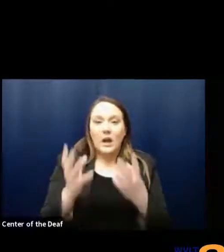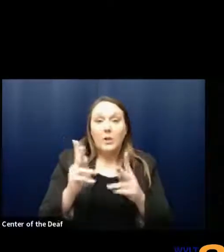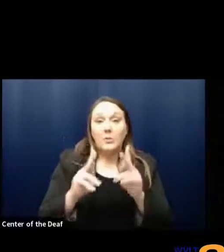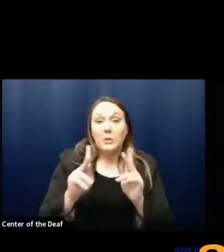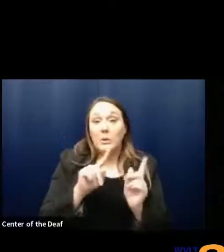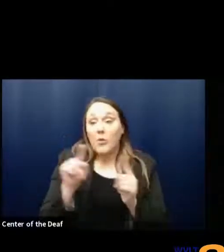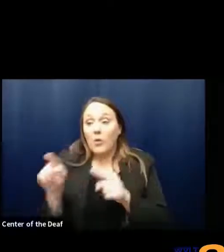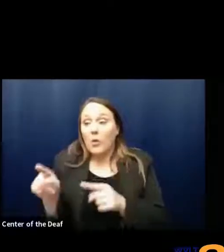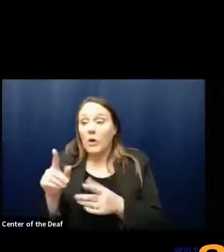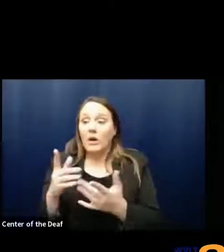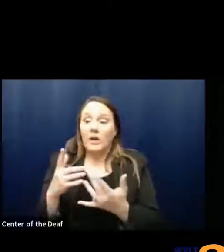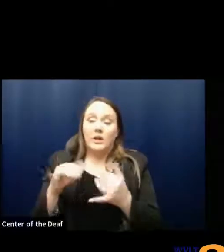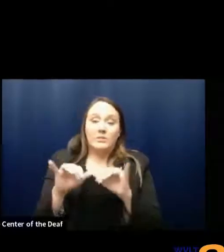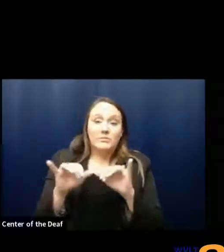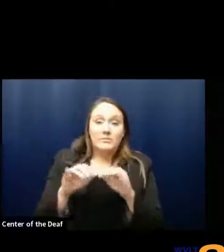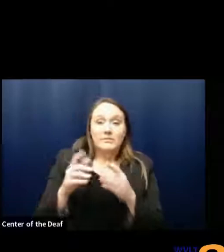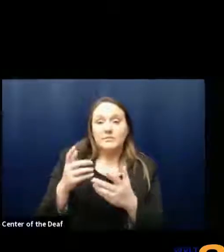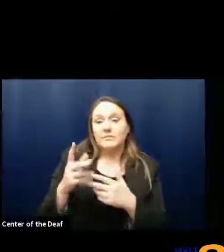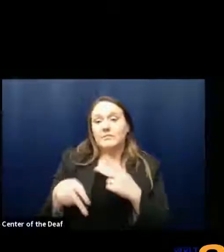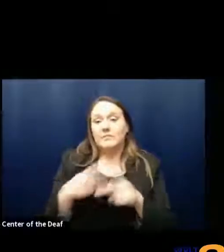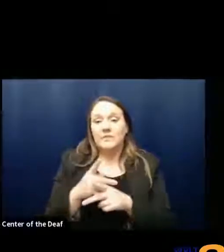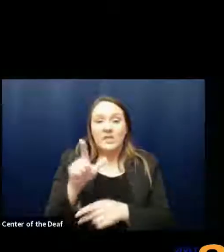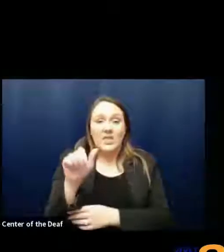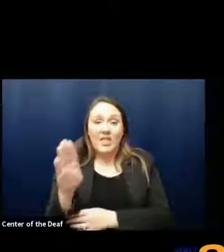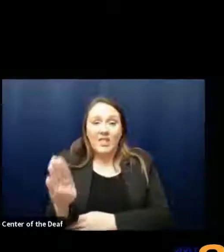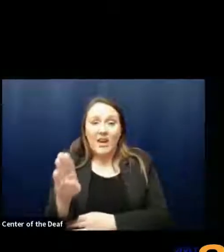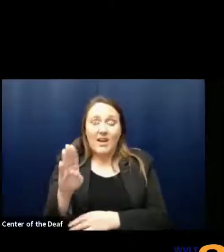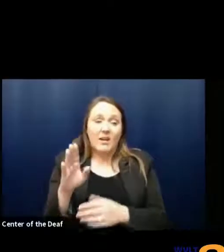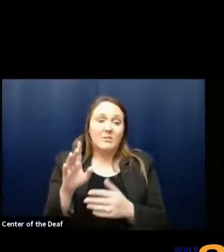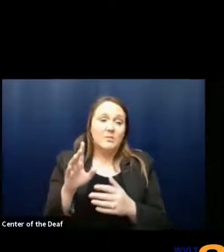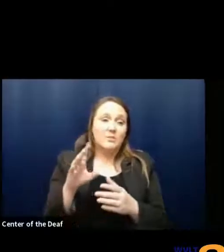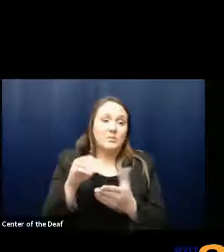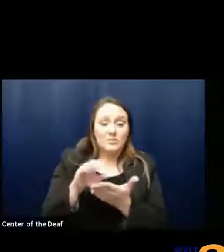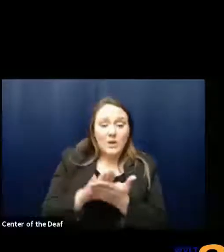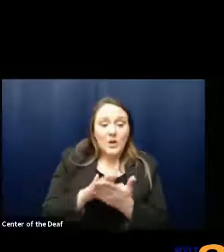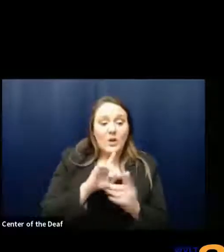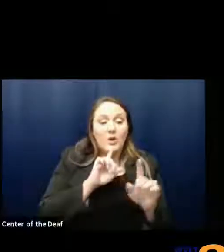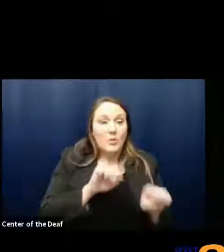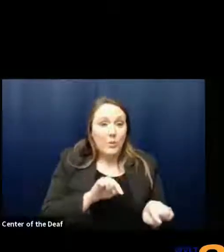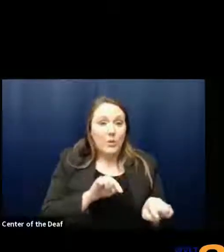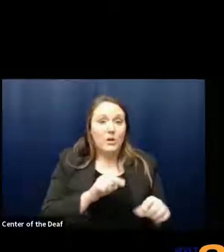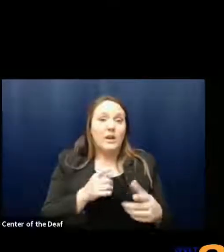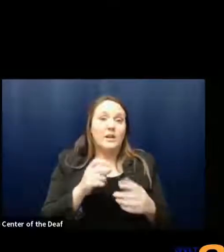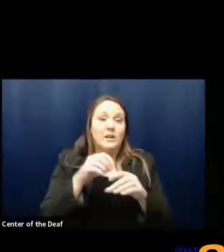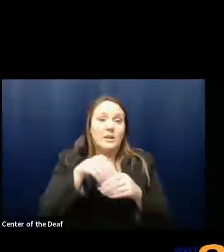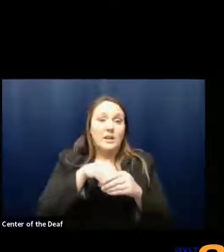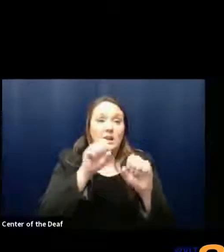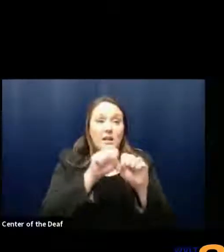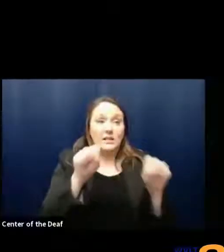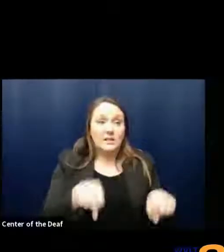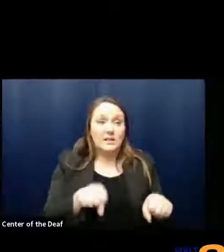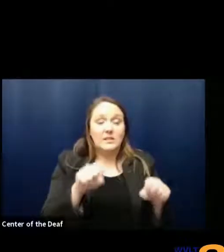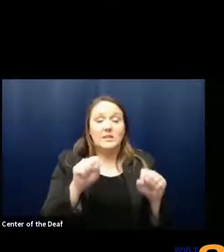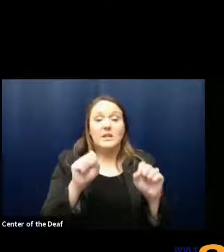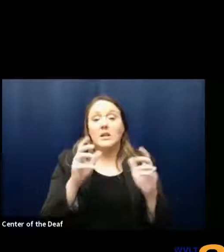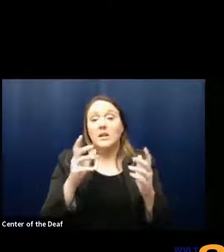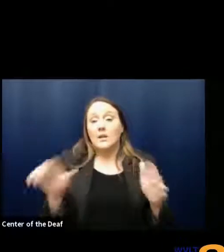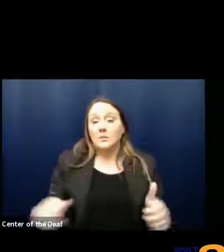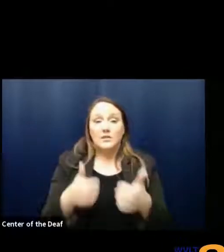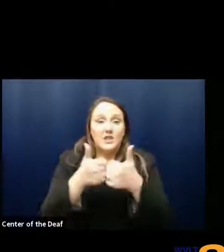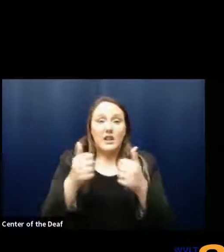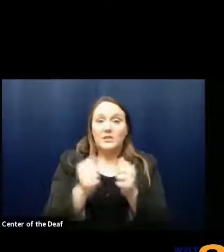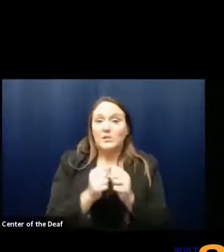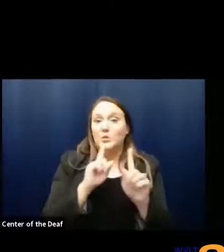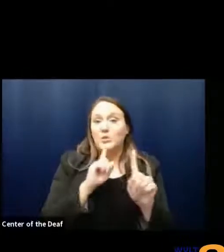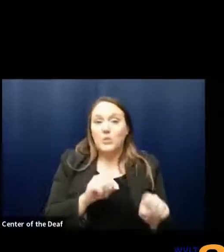sometimes. So there's the lab piece, there's the getting the records into the reporting system so that we can act on them piece, and there's challenges with that reporting